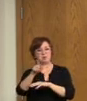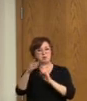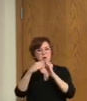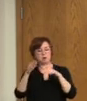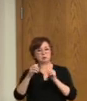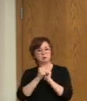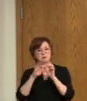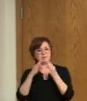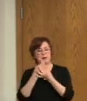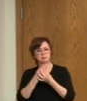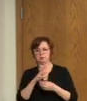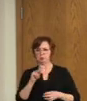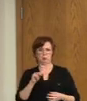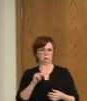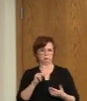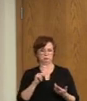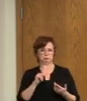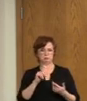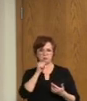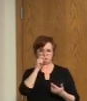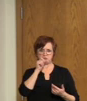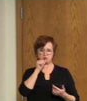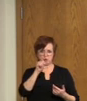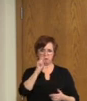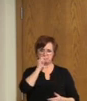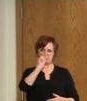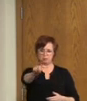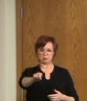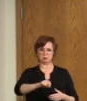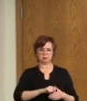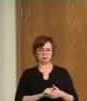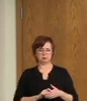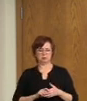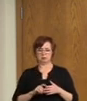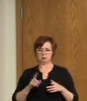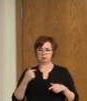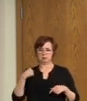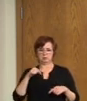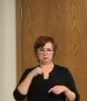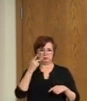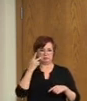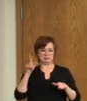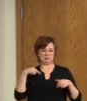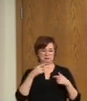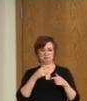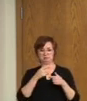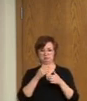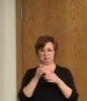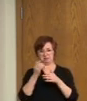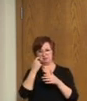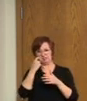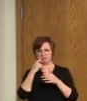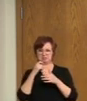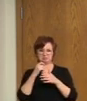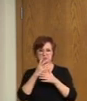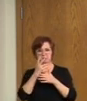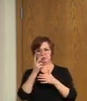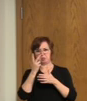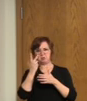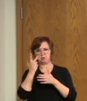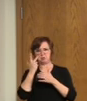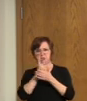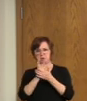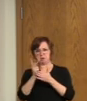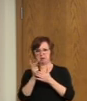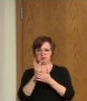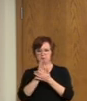going to be critical because we have achieved a lot over the last 3 or 4 weeks while still being able to remain